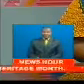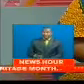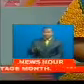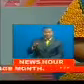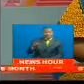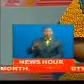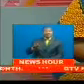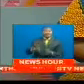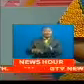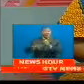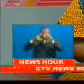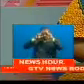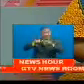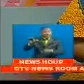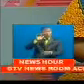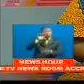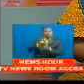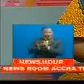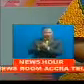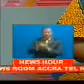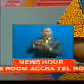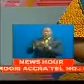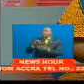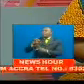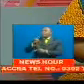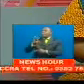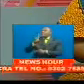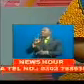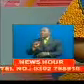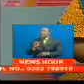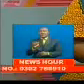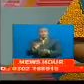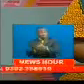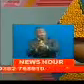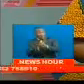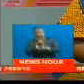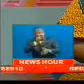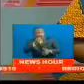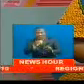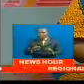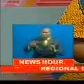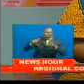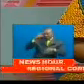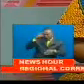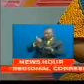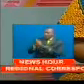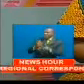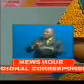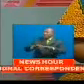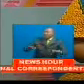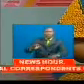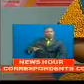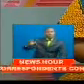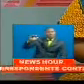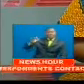Mrs. Matilda Amissah-Arthur has commended women who have sacrificed for the education and overall development of their children.